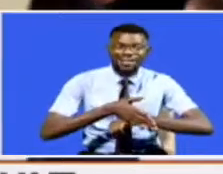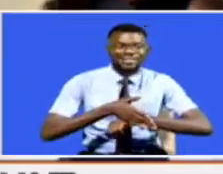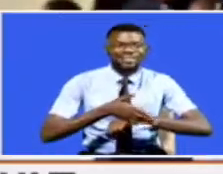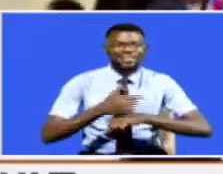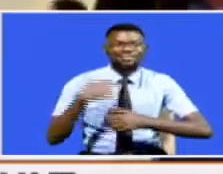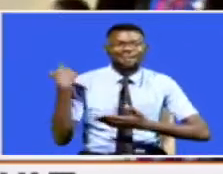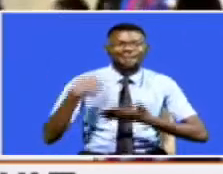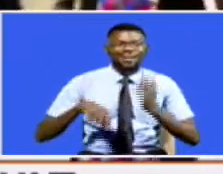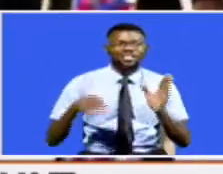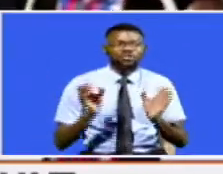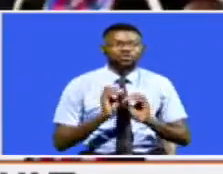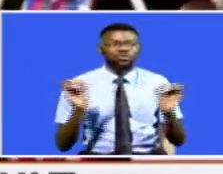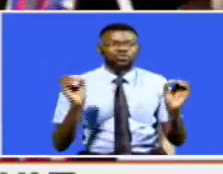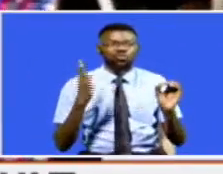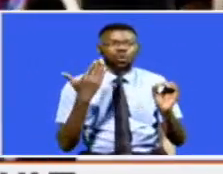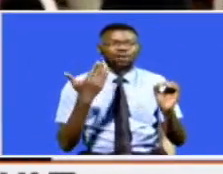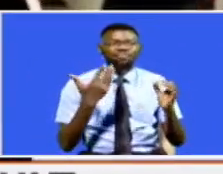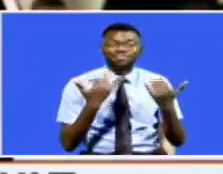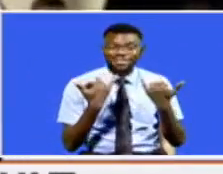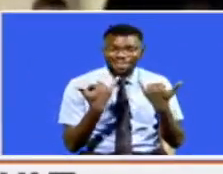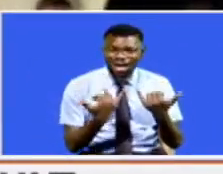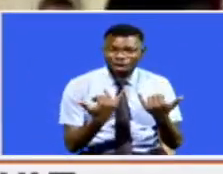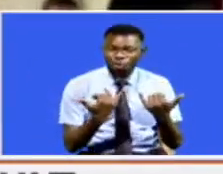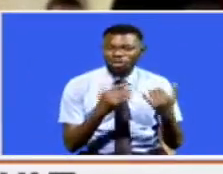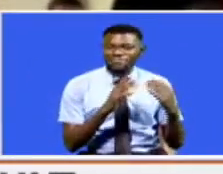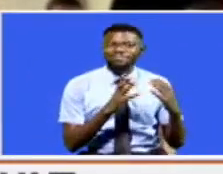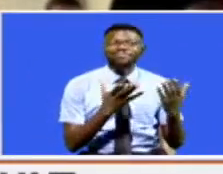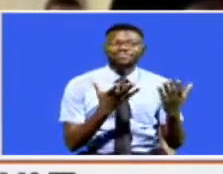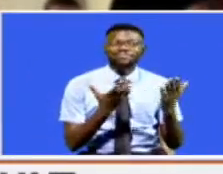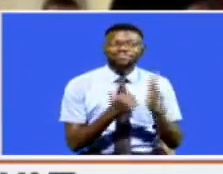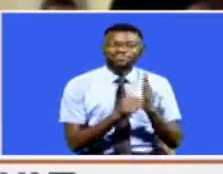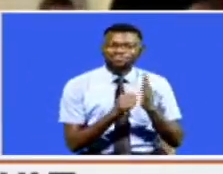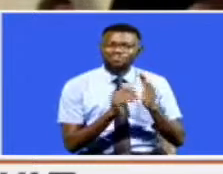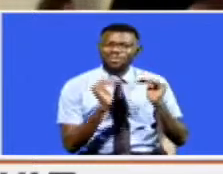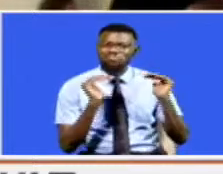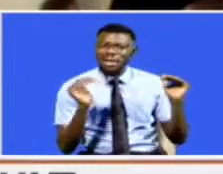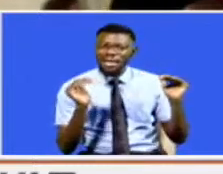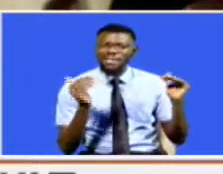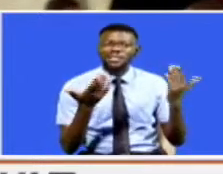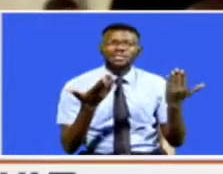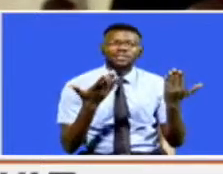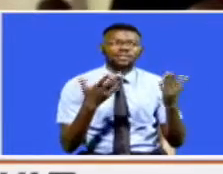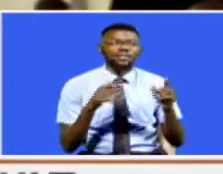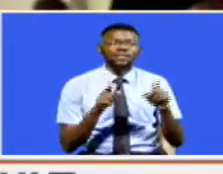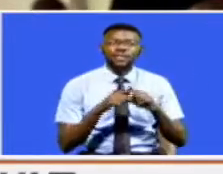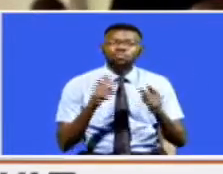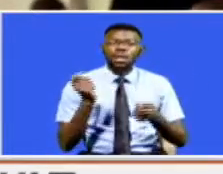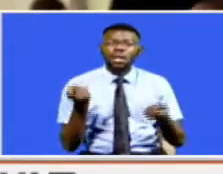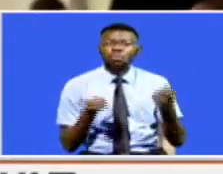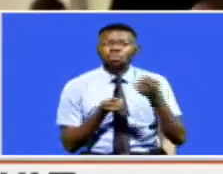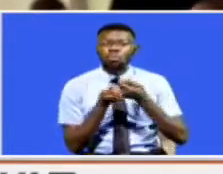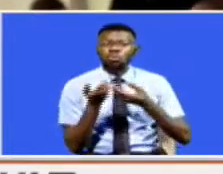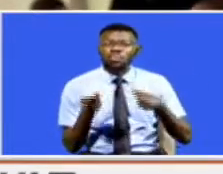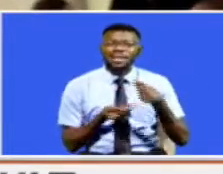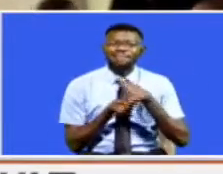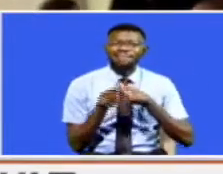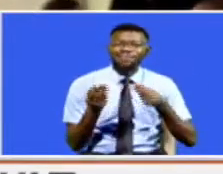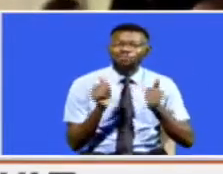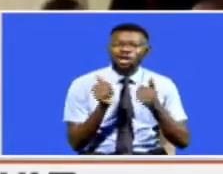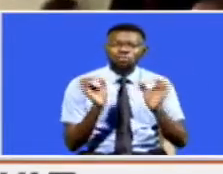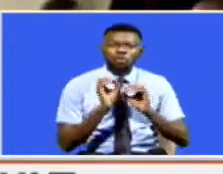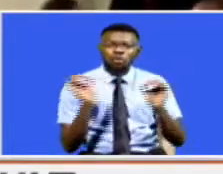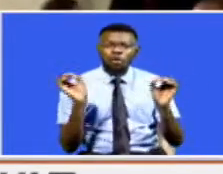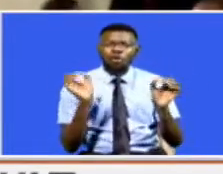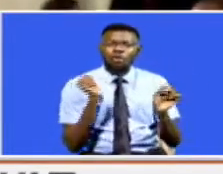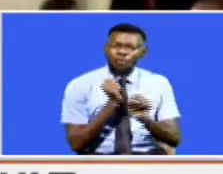the liability or the funding side did be priced. Inflation affected our operating cost. We decided to absorb that. And